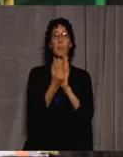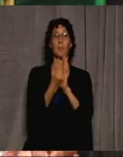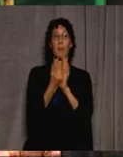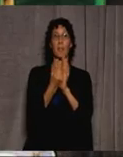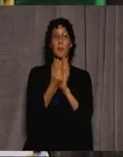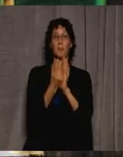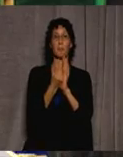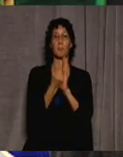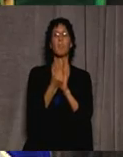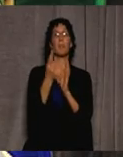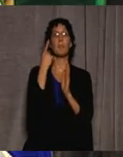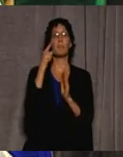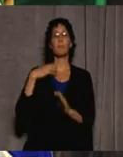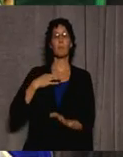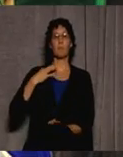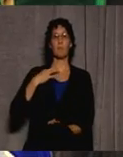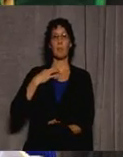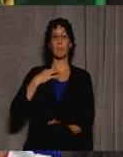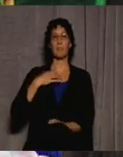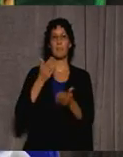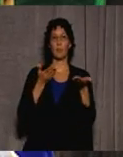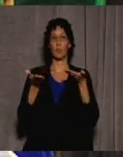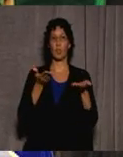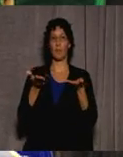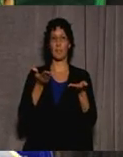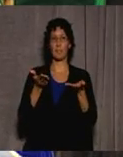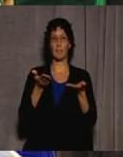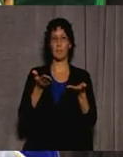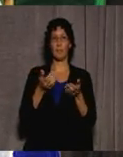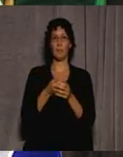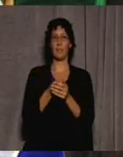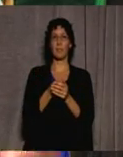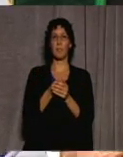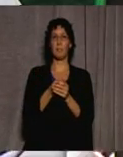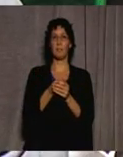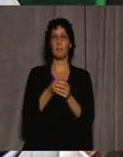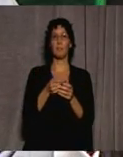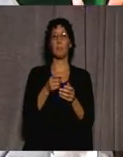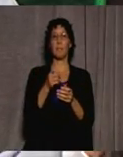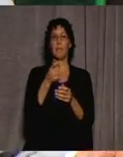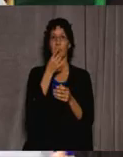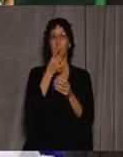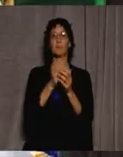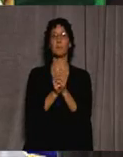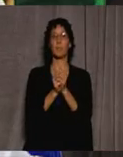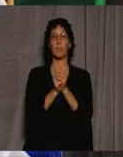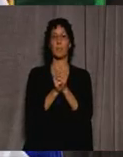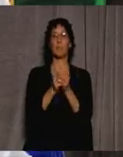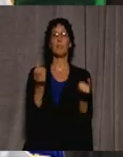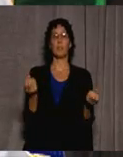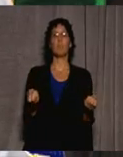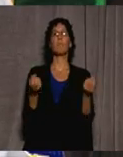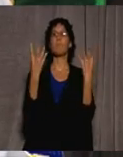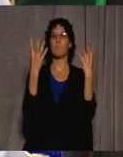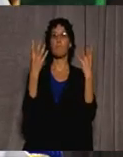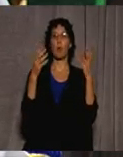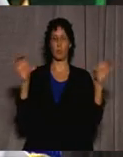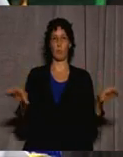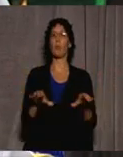of volunteer service, giving back to the community in multiple